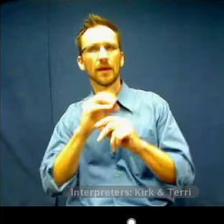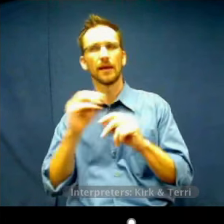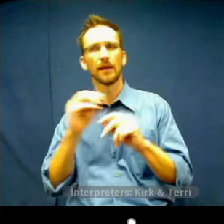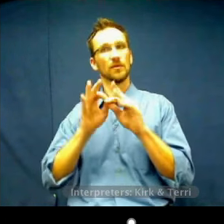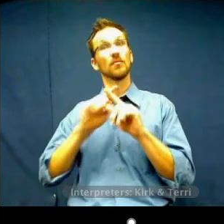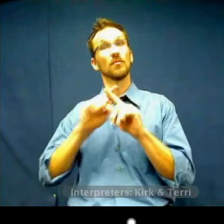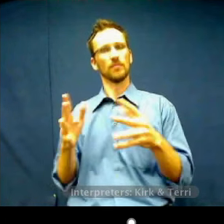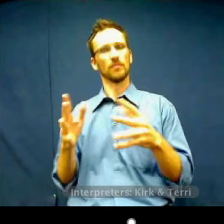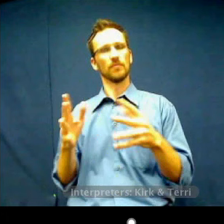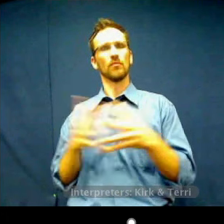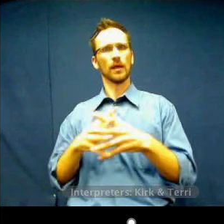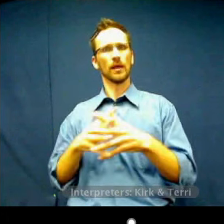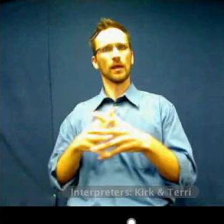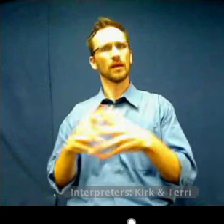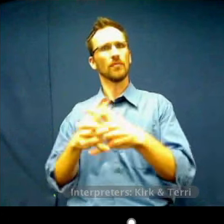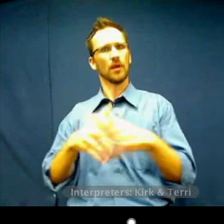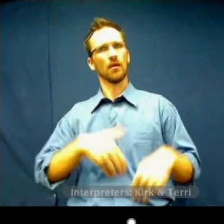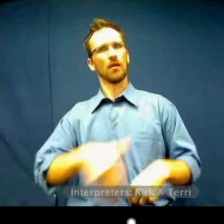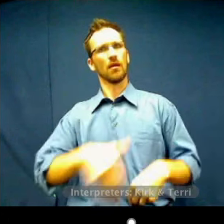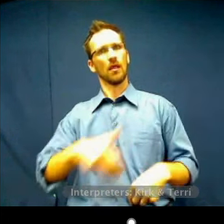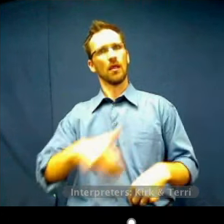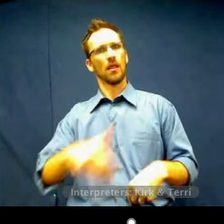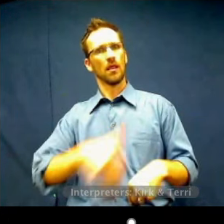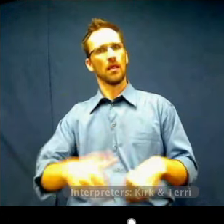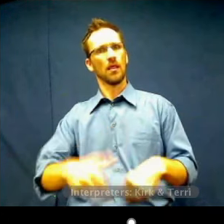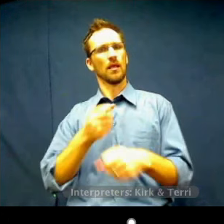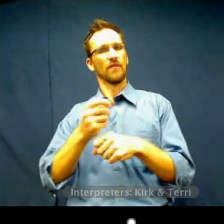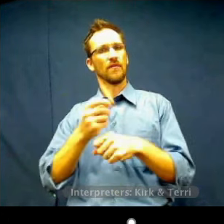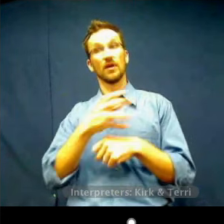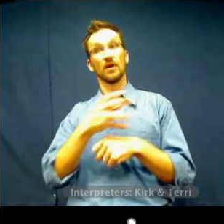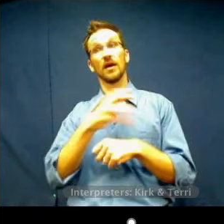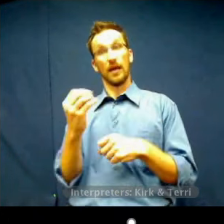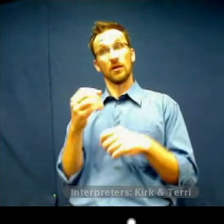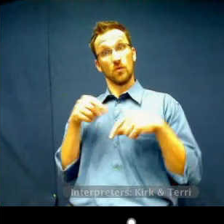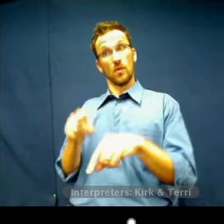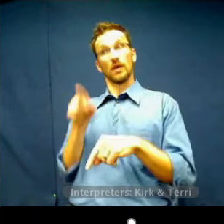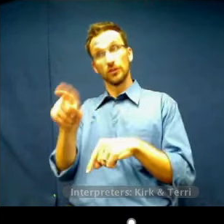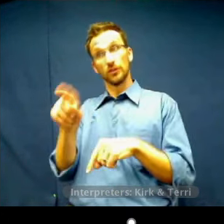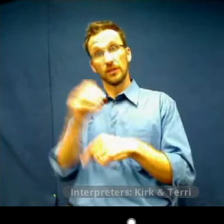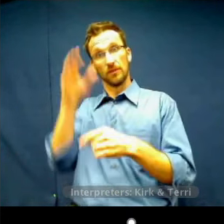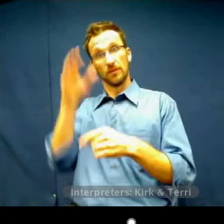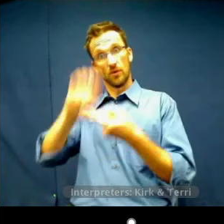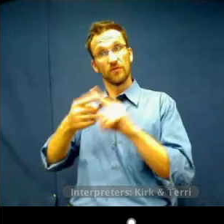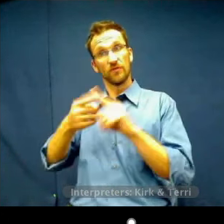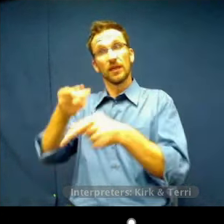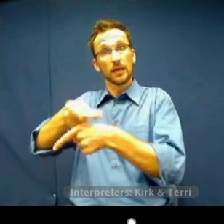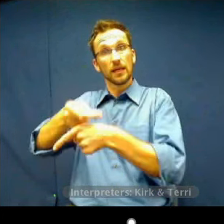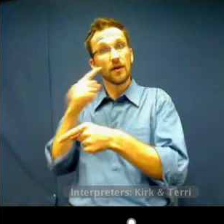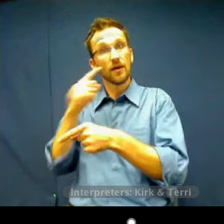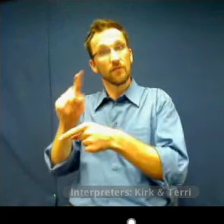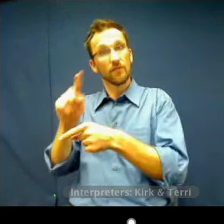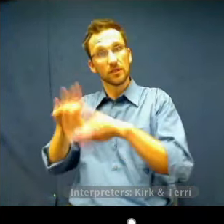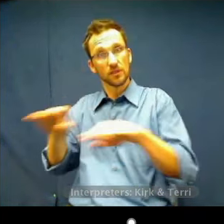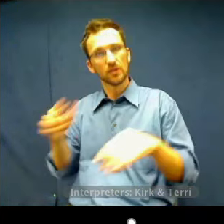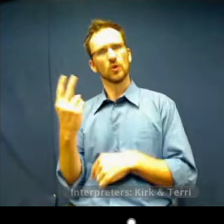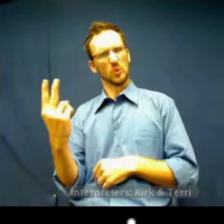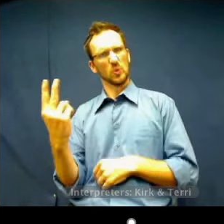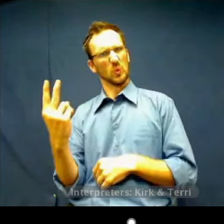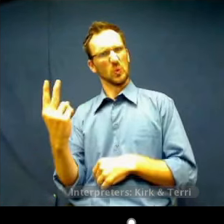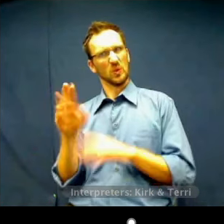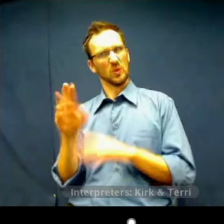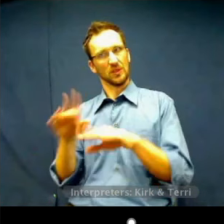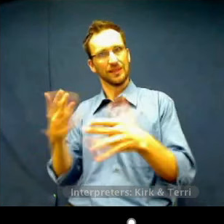of her children had died while they were in her and her boyfriend's care. And all of the other children were removed